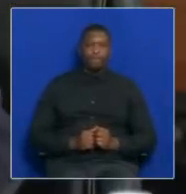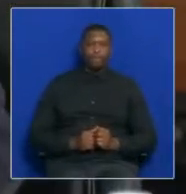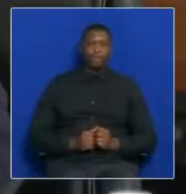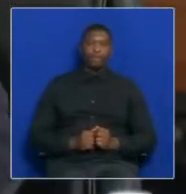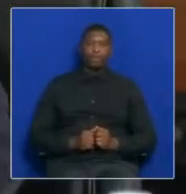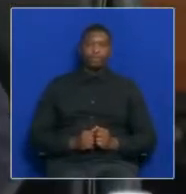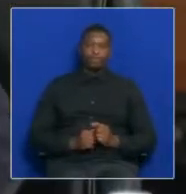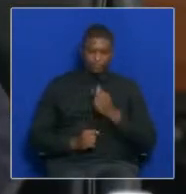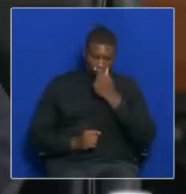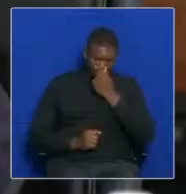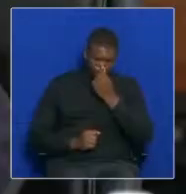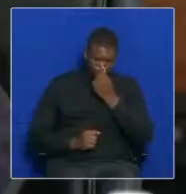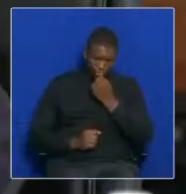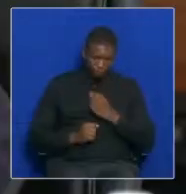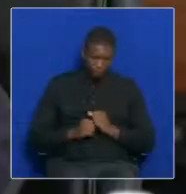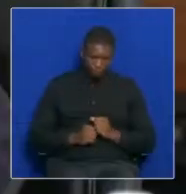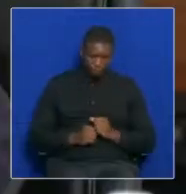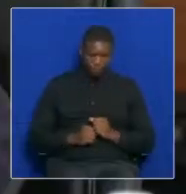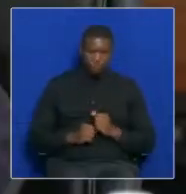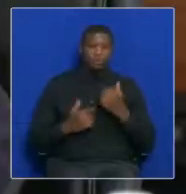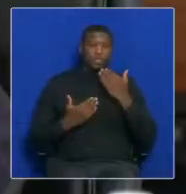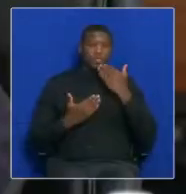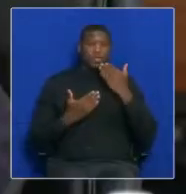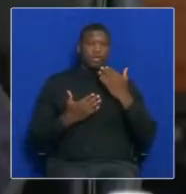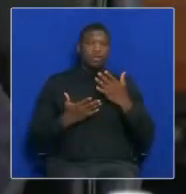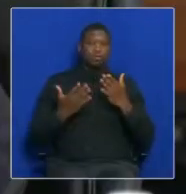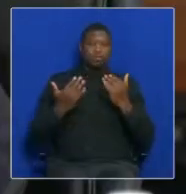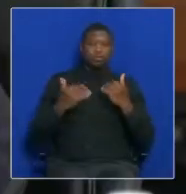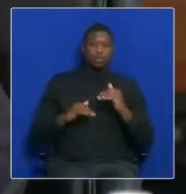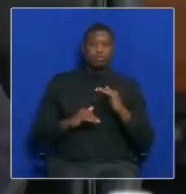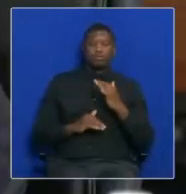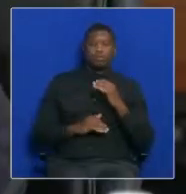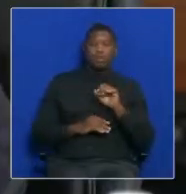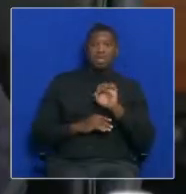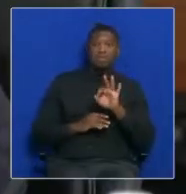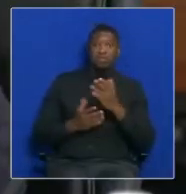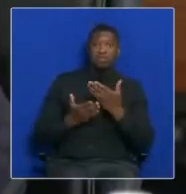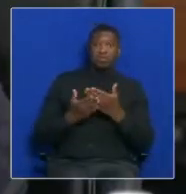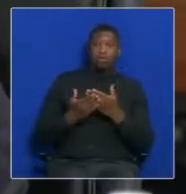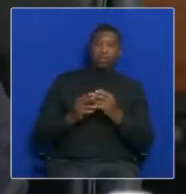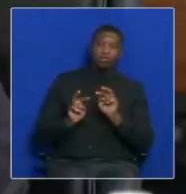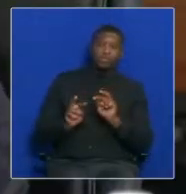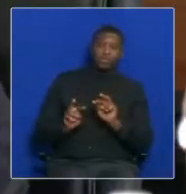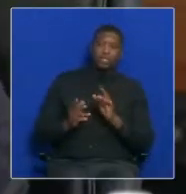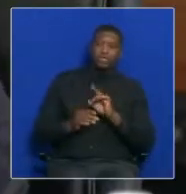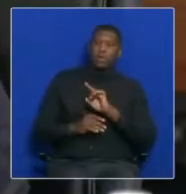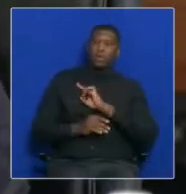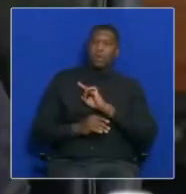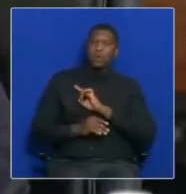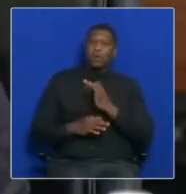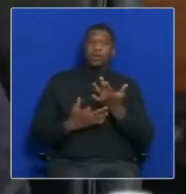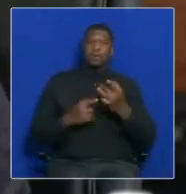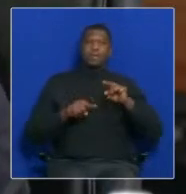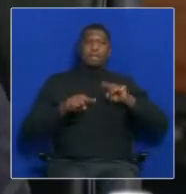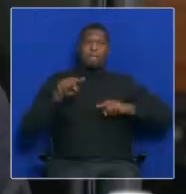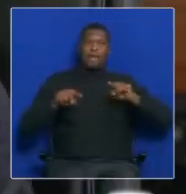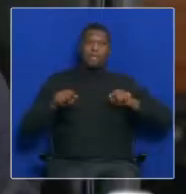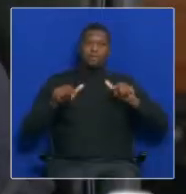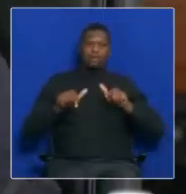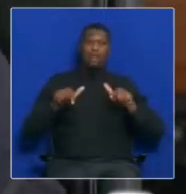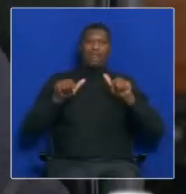Thank you. Mr. Soga, then if you can then go to why the multi-level intake process matters.